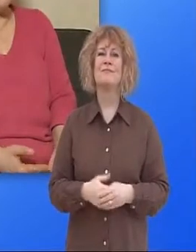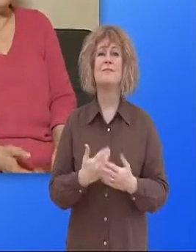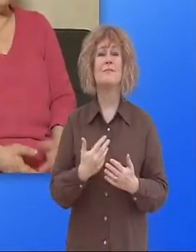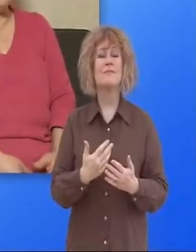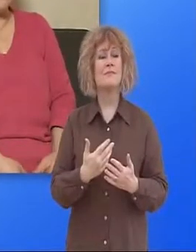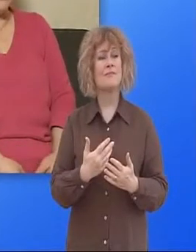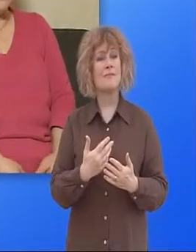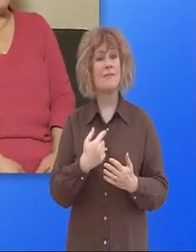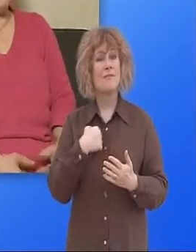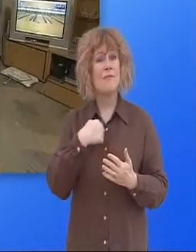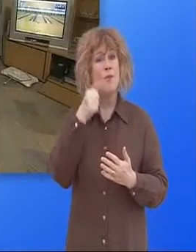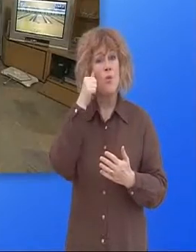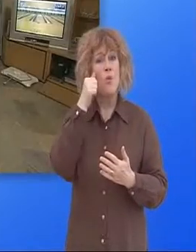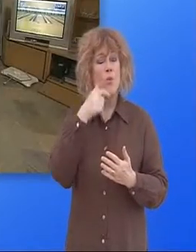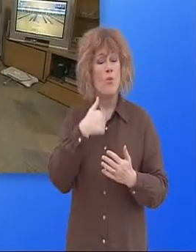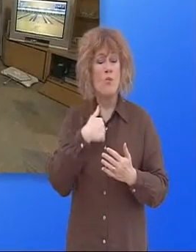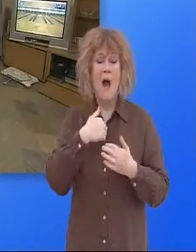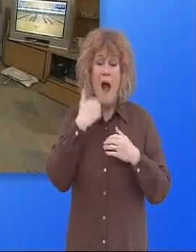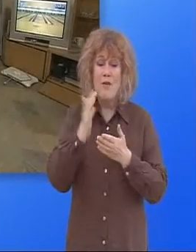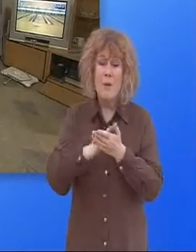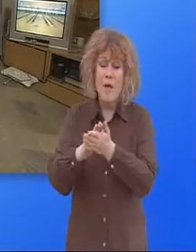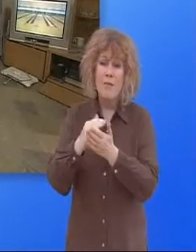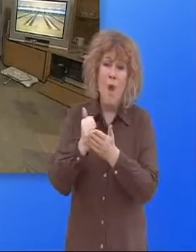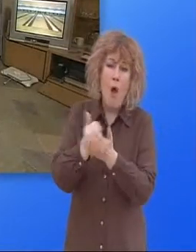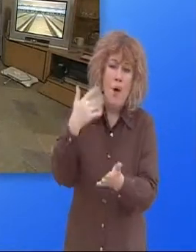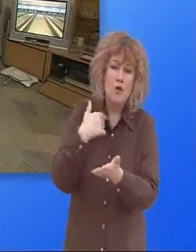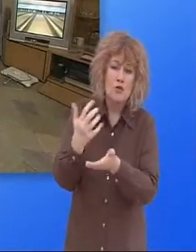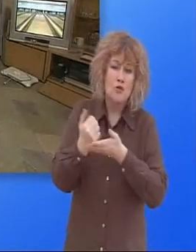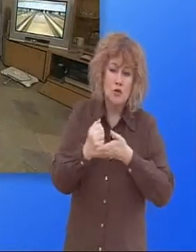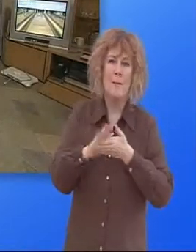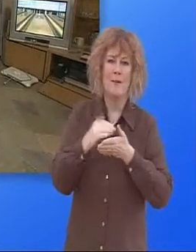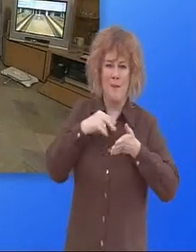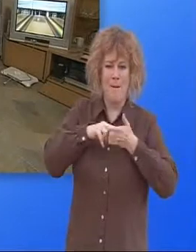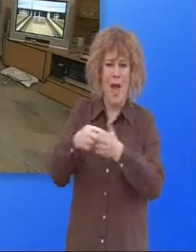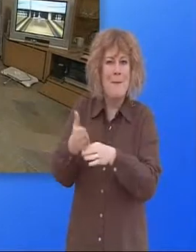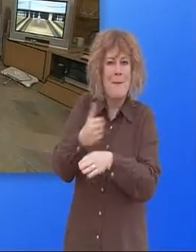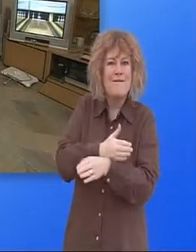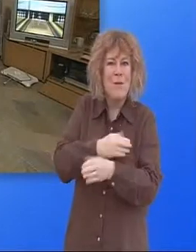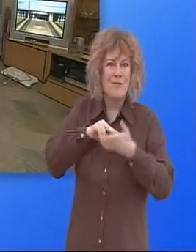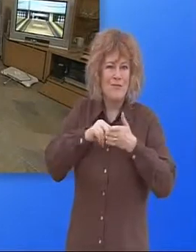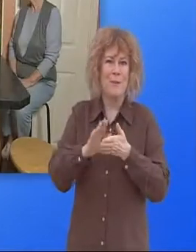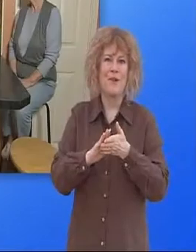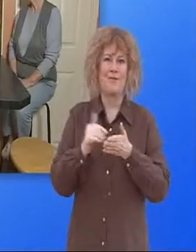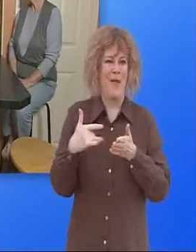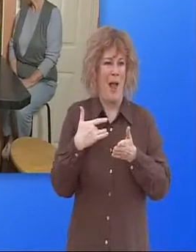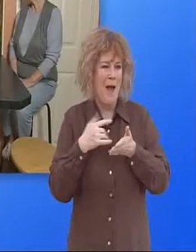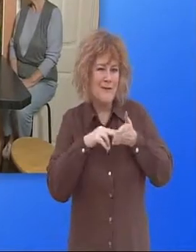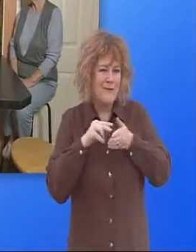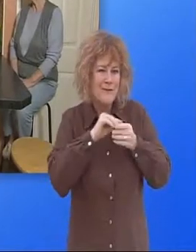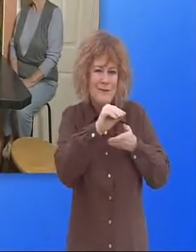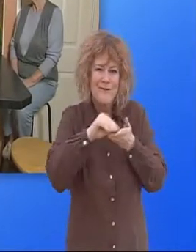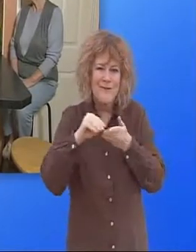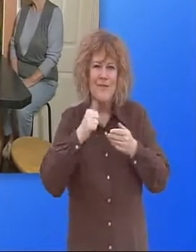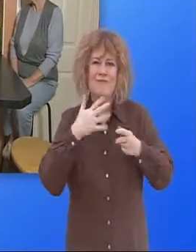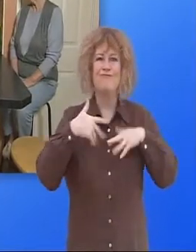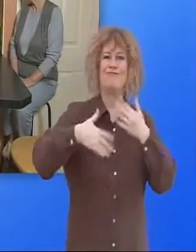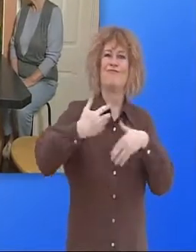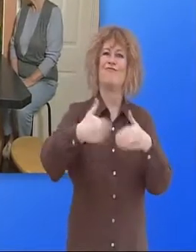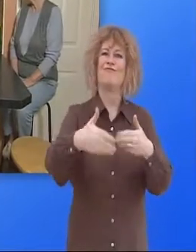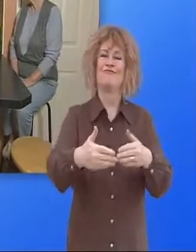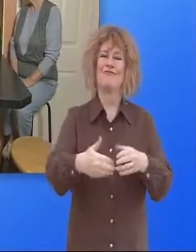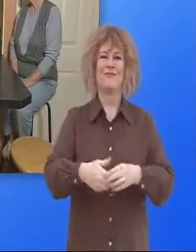was about 18 or 19, because he was outgoing. I know how much I've got each month for John, so I plan ahead as to